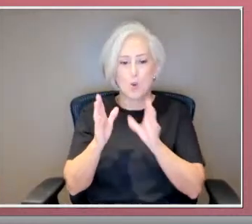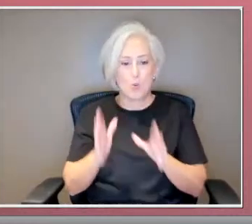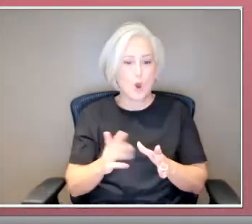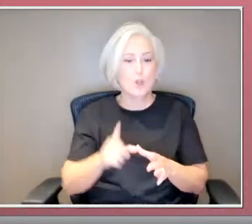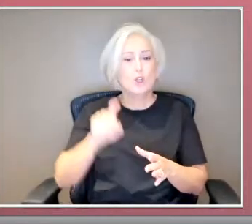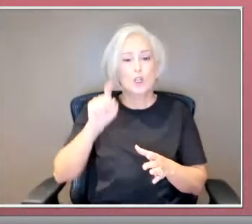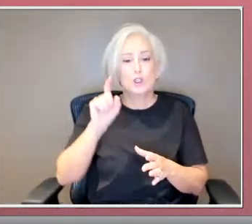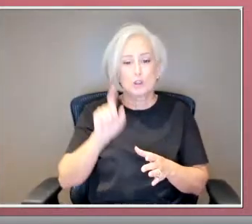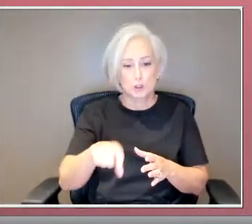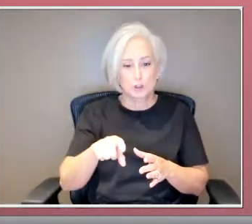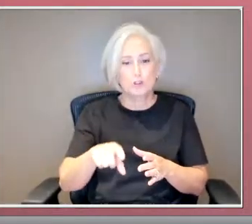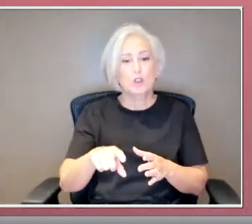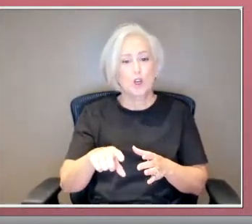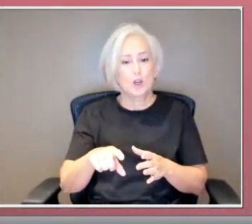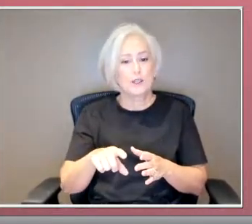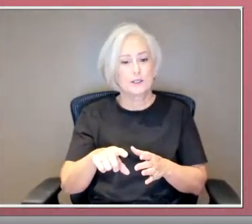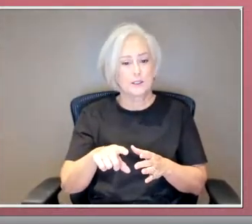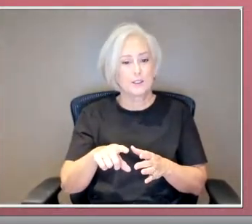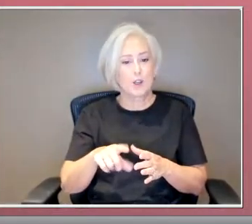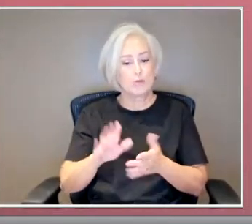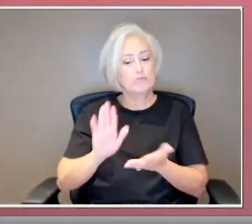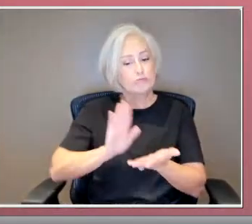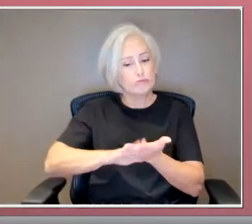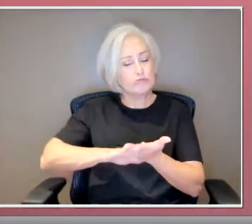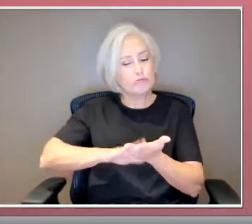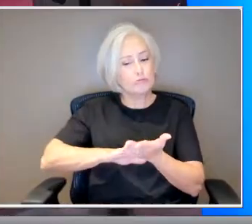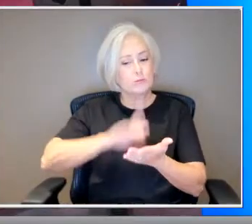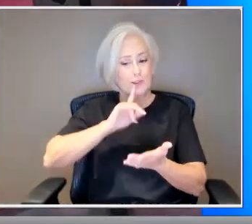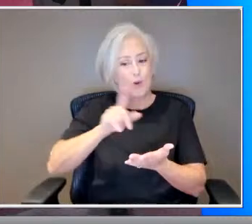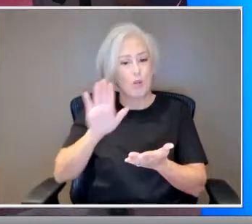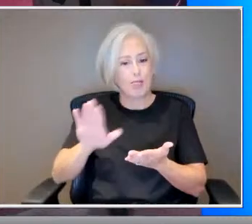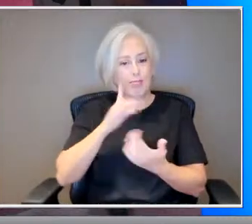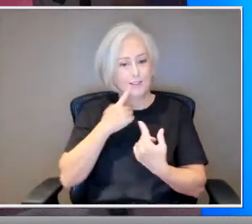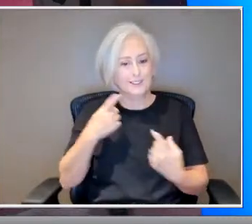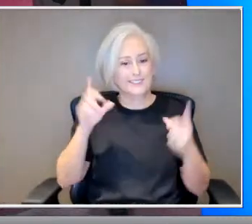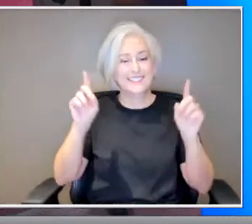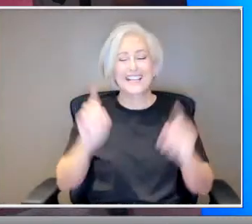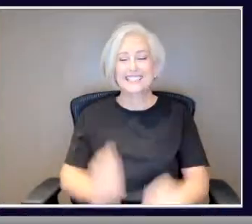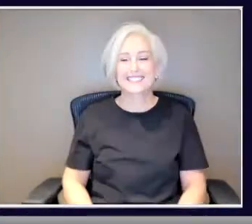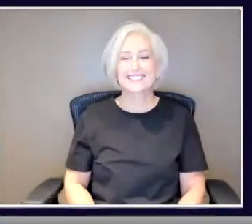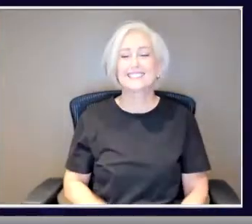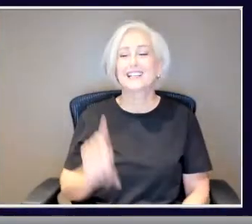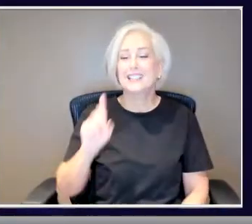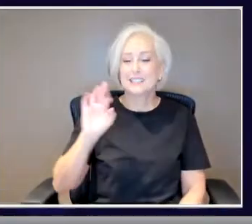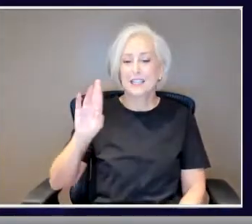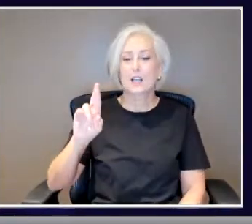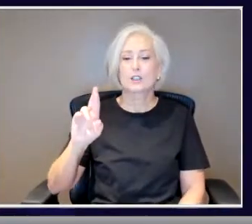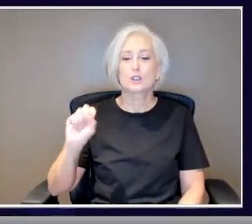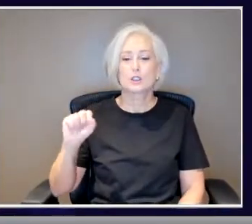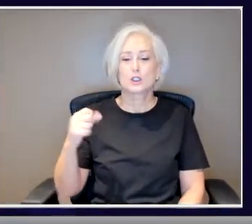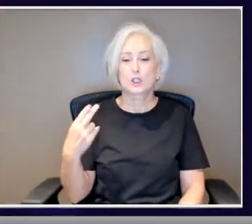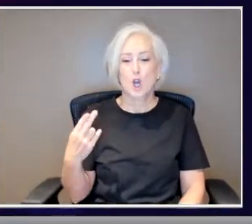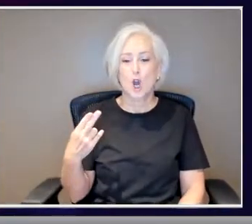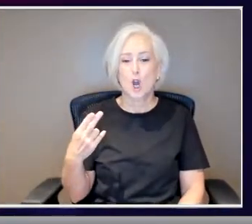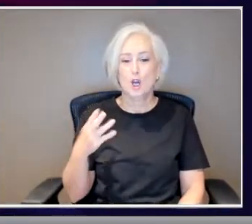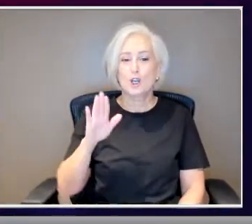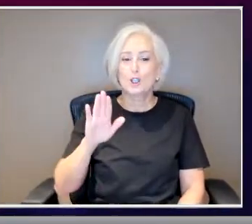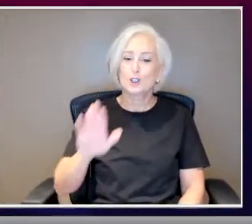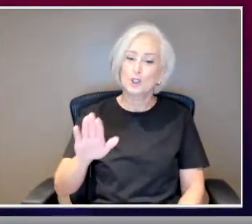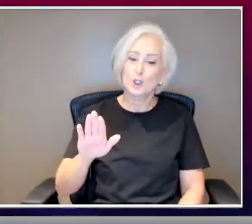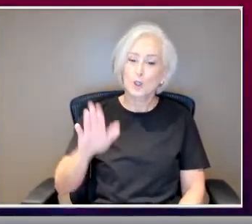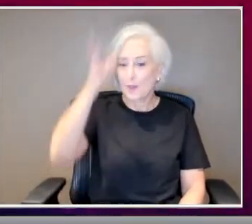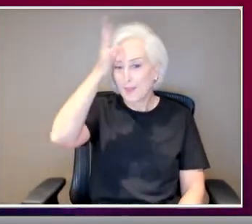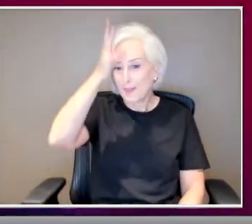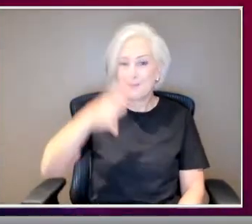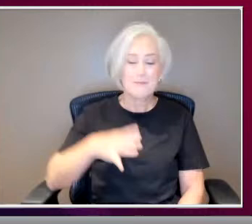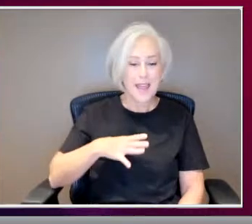so, get the lion's share of the credit for the success stories. And Dr. Shaw, you're the guy that walked